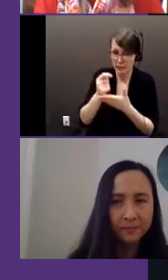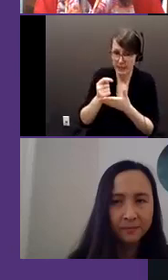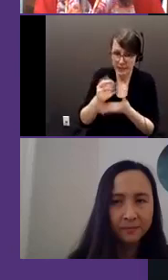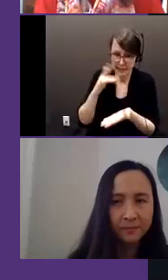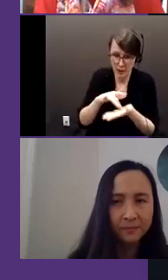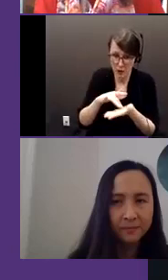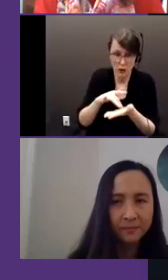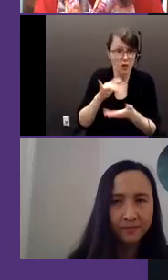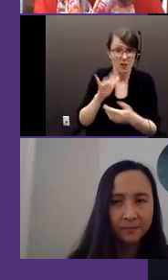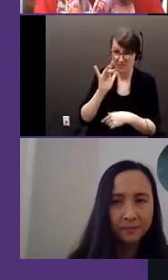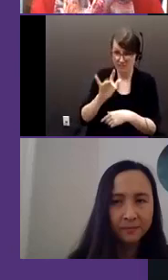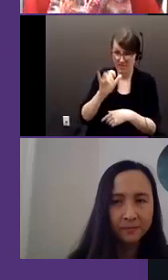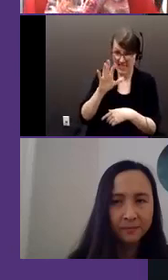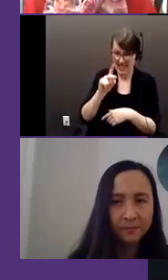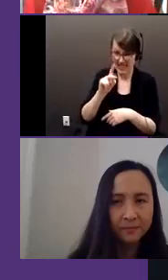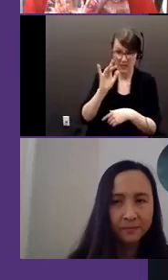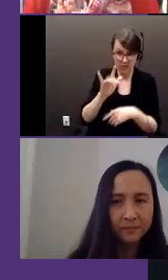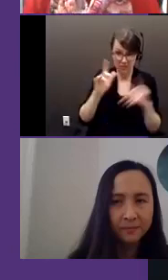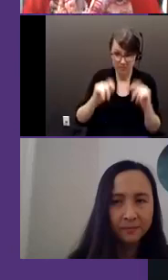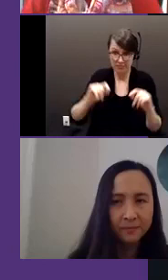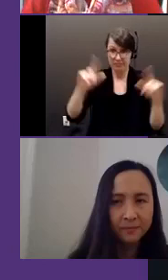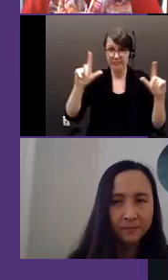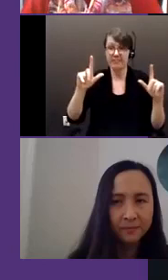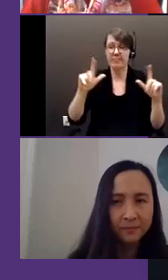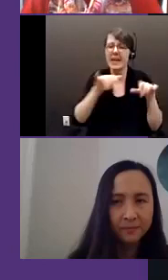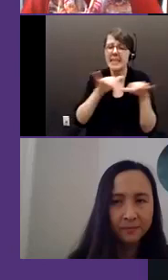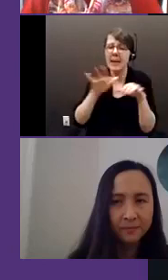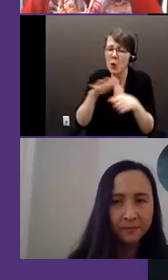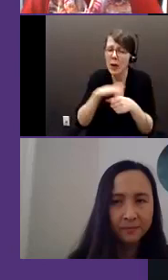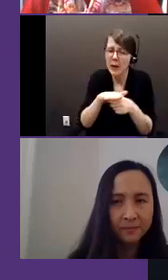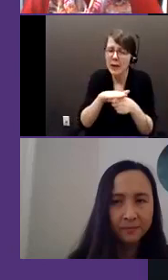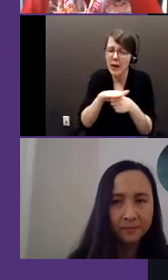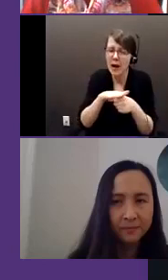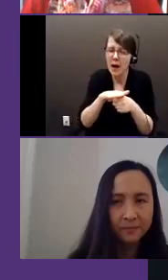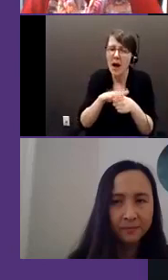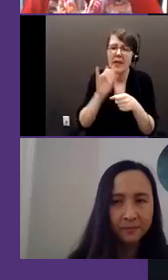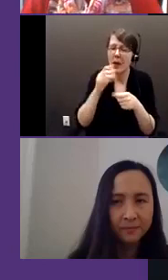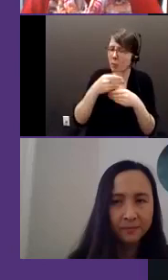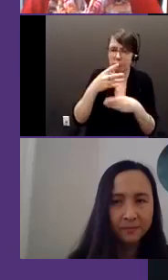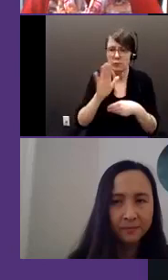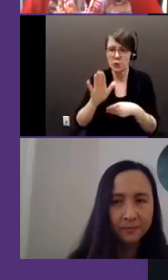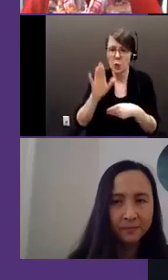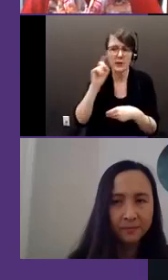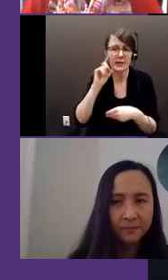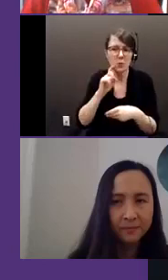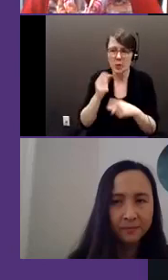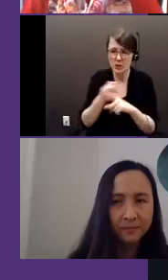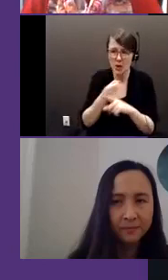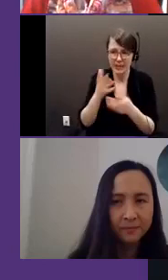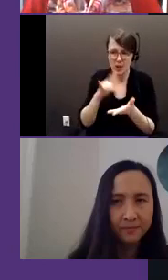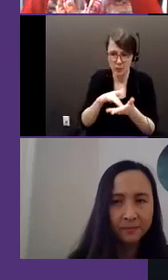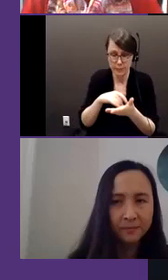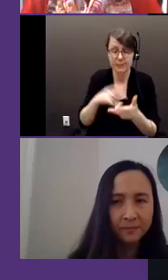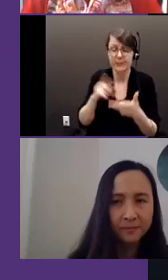your location and it'll bring you to your own local sex assault center. And then as well, Ministry of Attorney